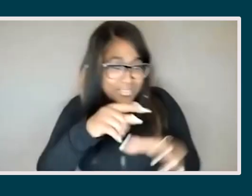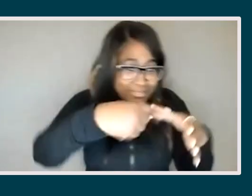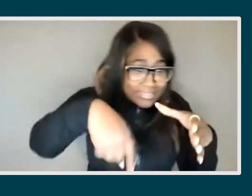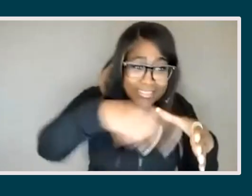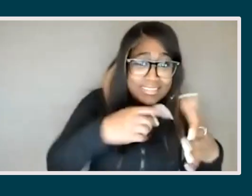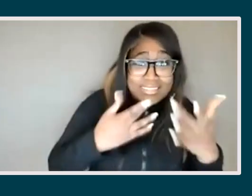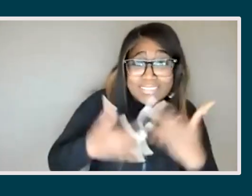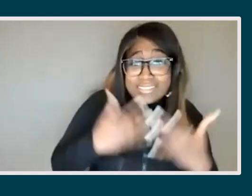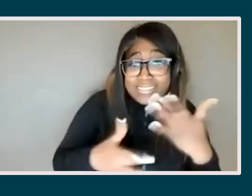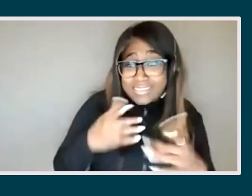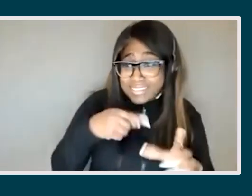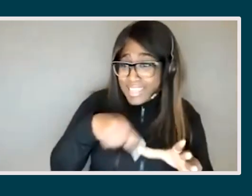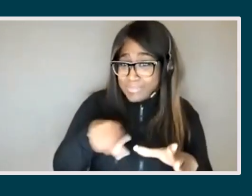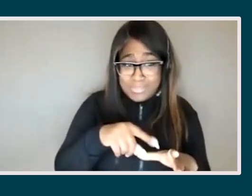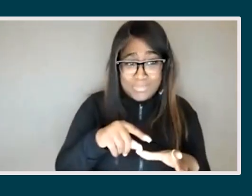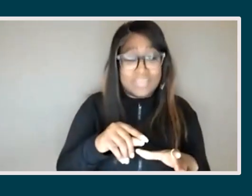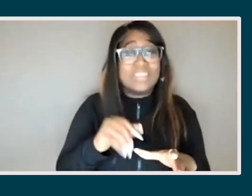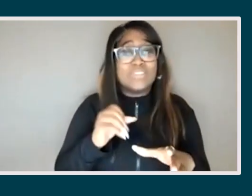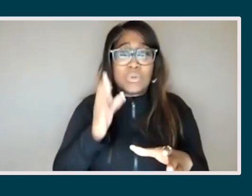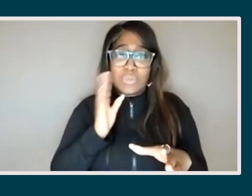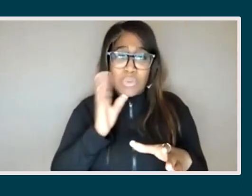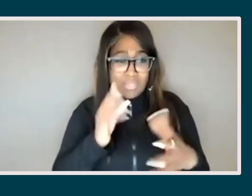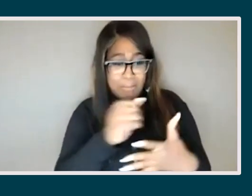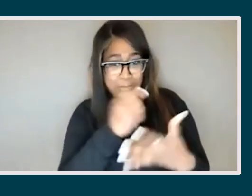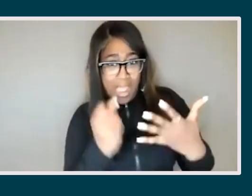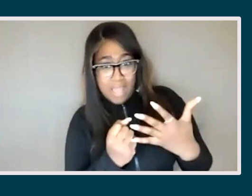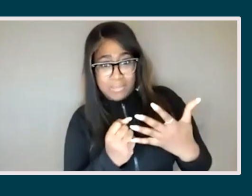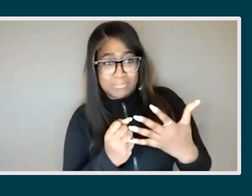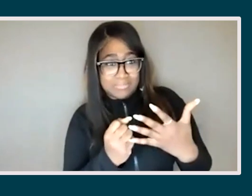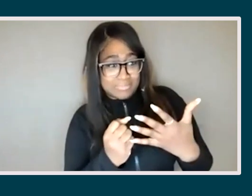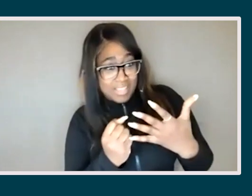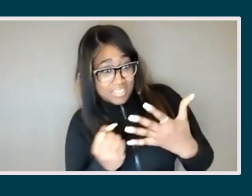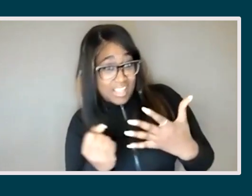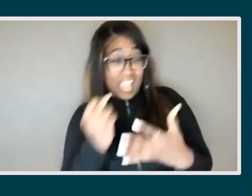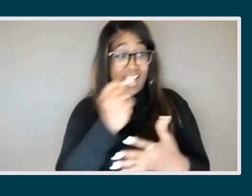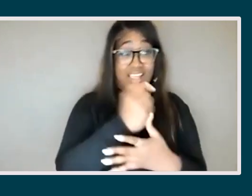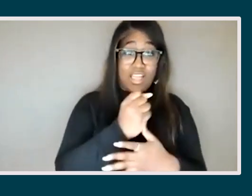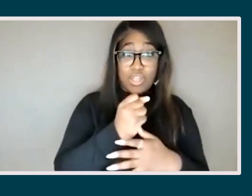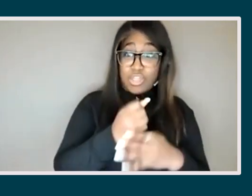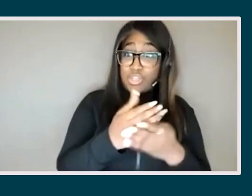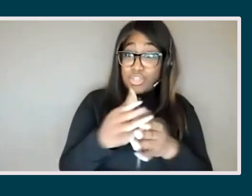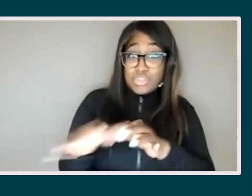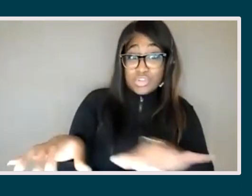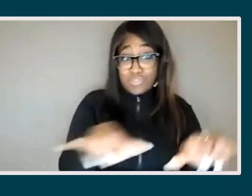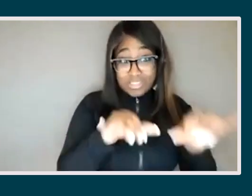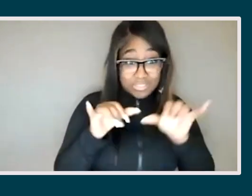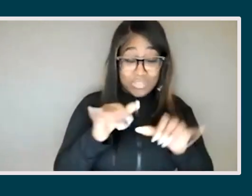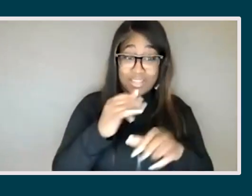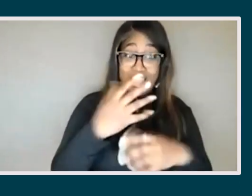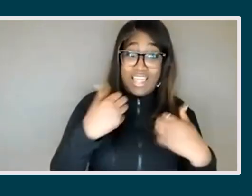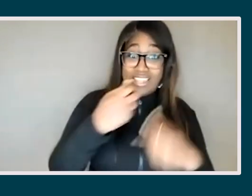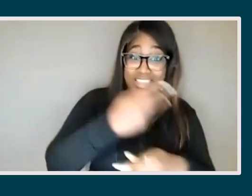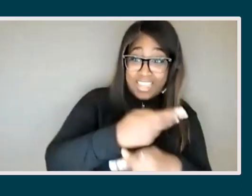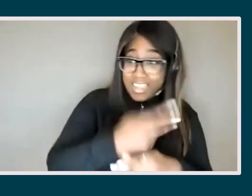So like bring up the bottom, universal basic income, free healthcare. Like you will need these services. One